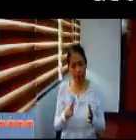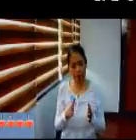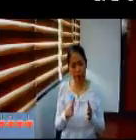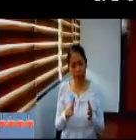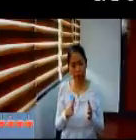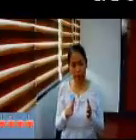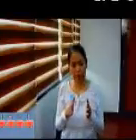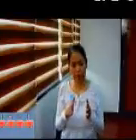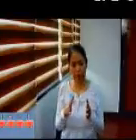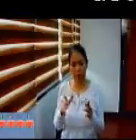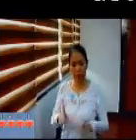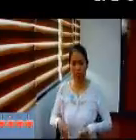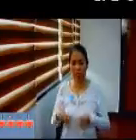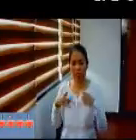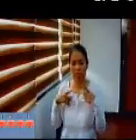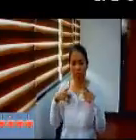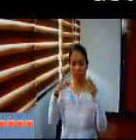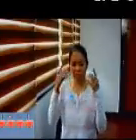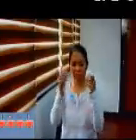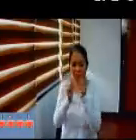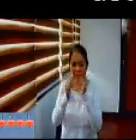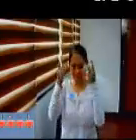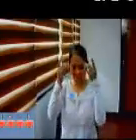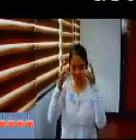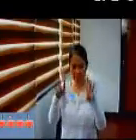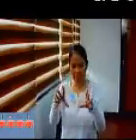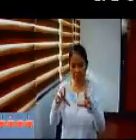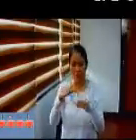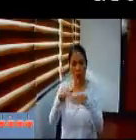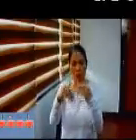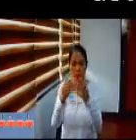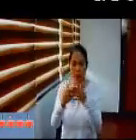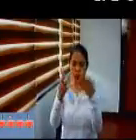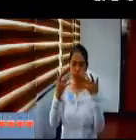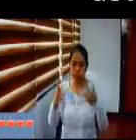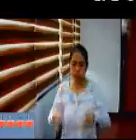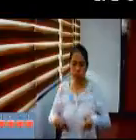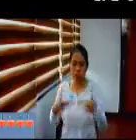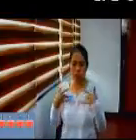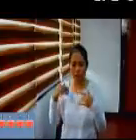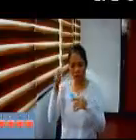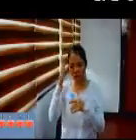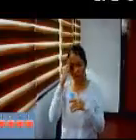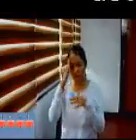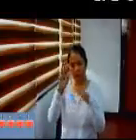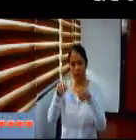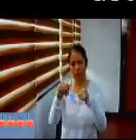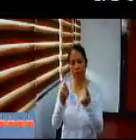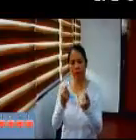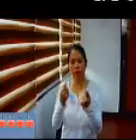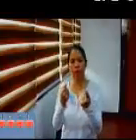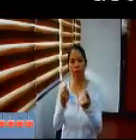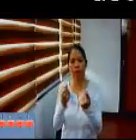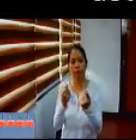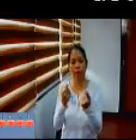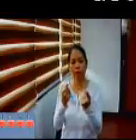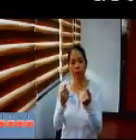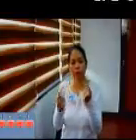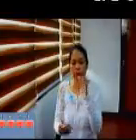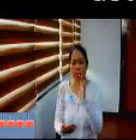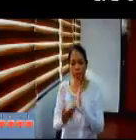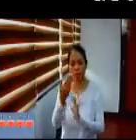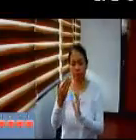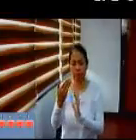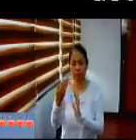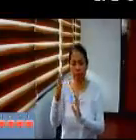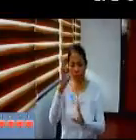risk all their lives. They've known how to deal with risk, and they were able to calculate whether